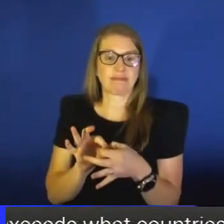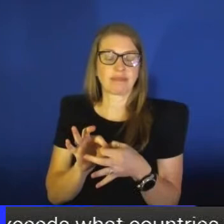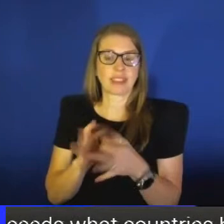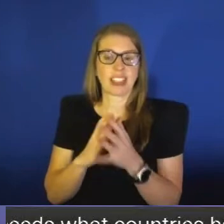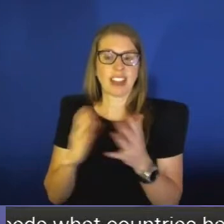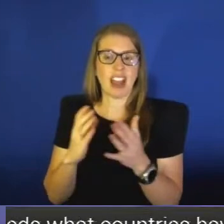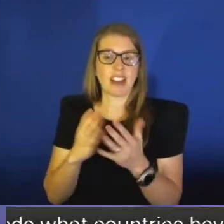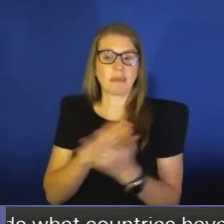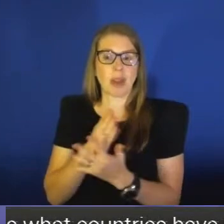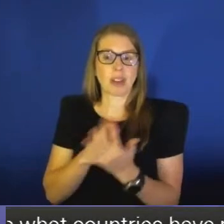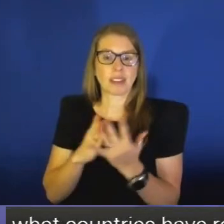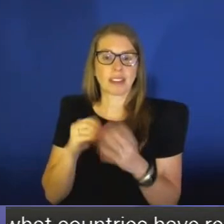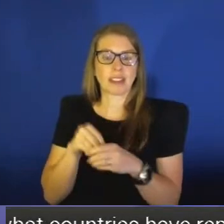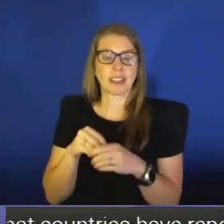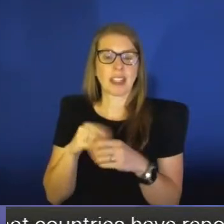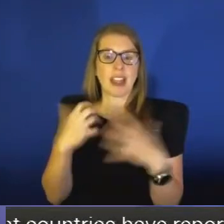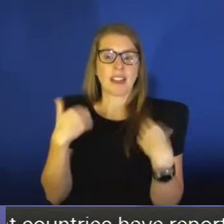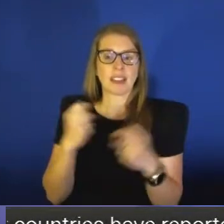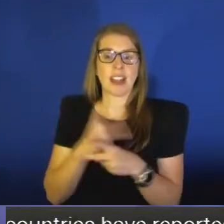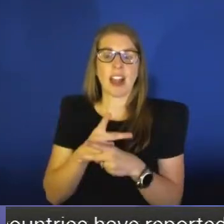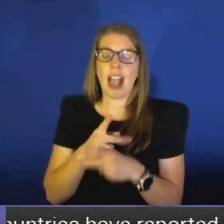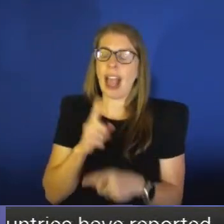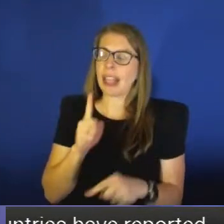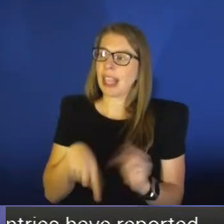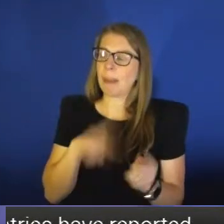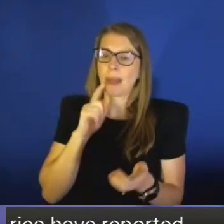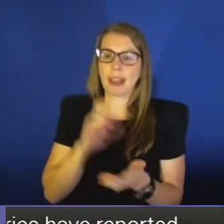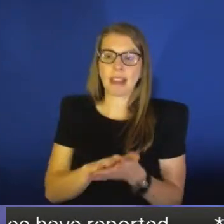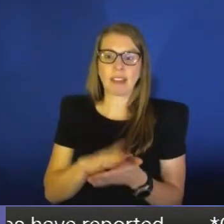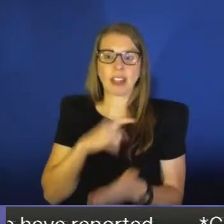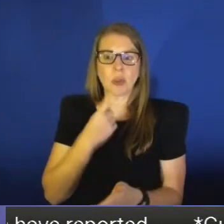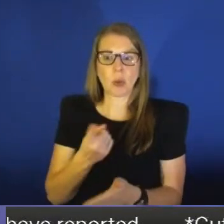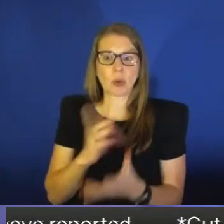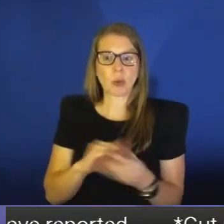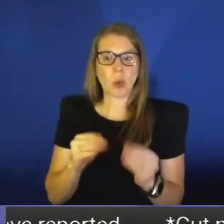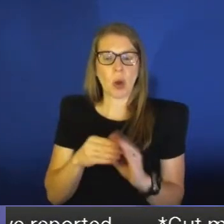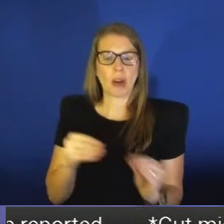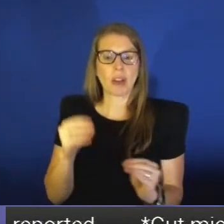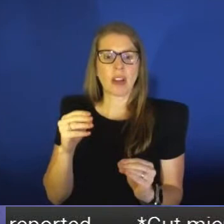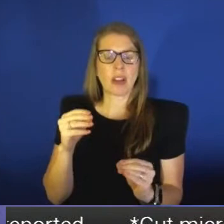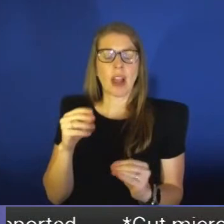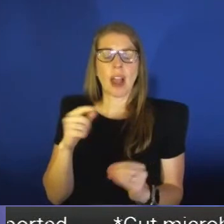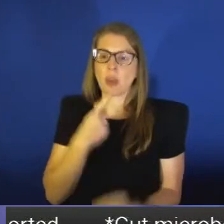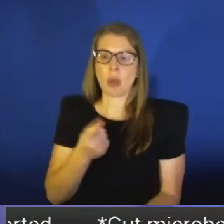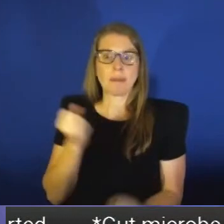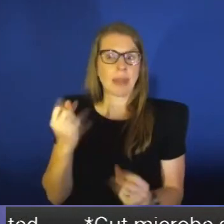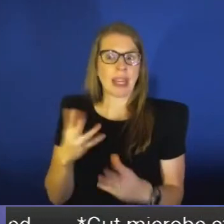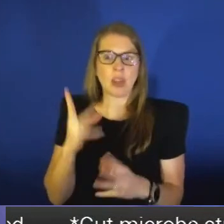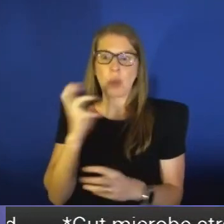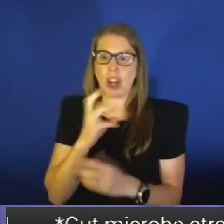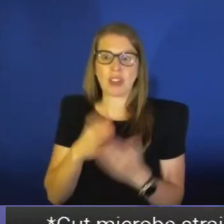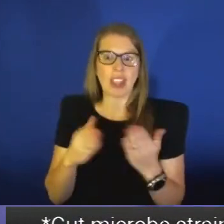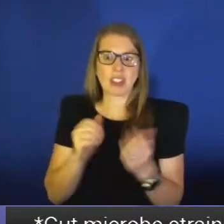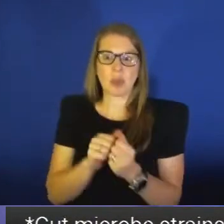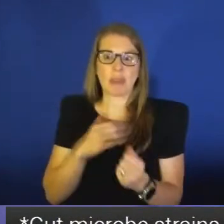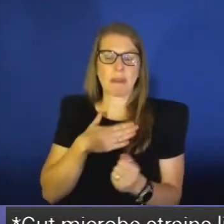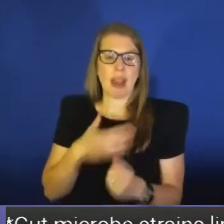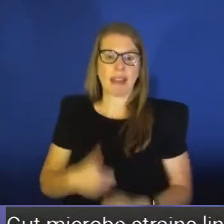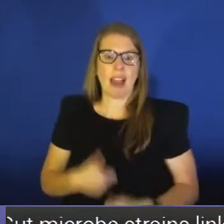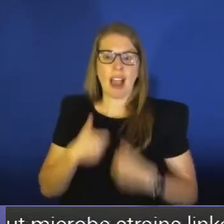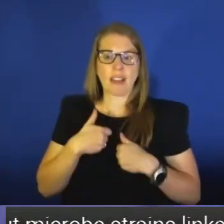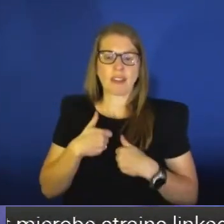think I've ever told you this story, and I can't believe I haven't because I tell you so many weird things about my life. But I do love that, Jess, by the